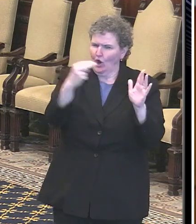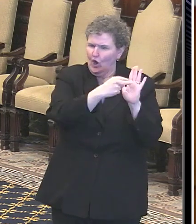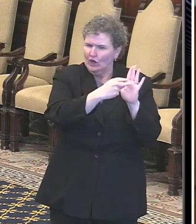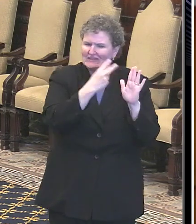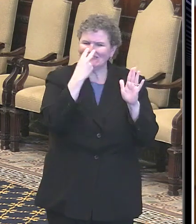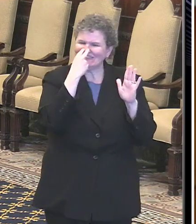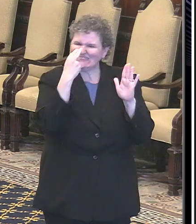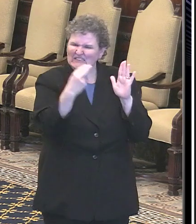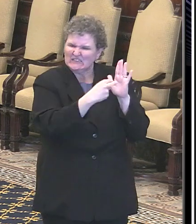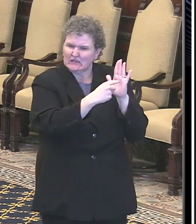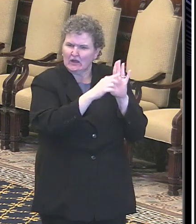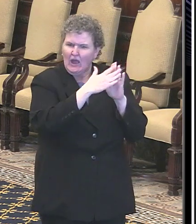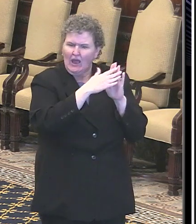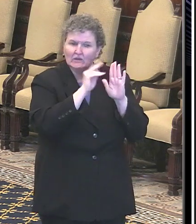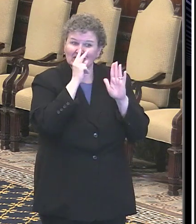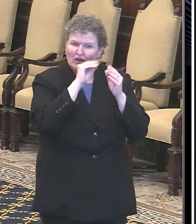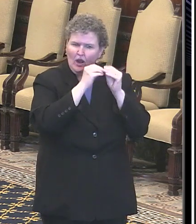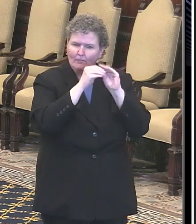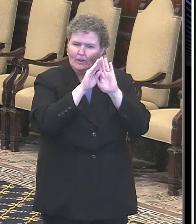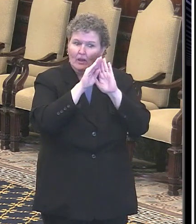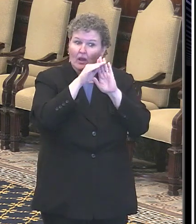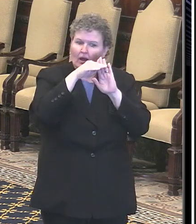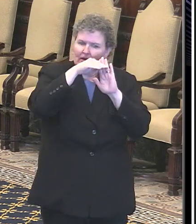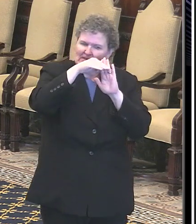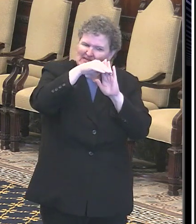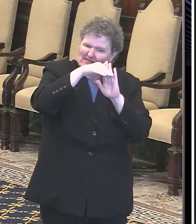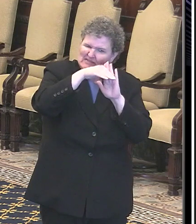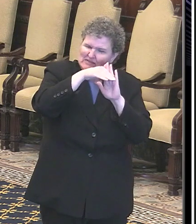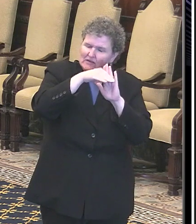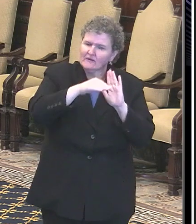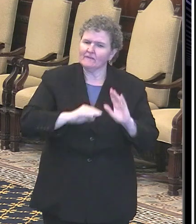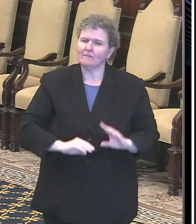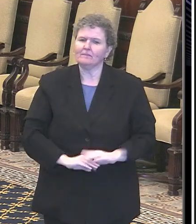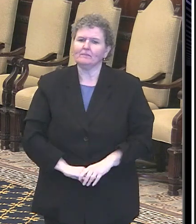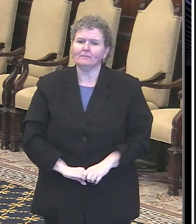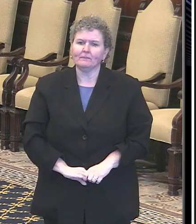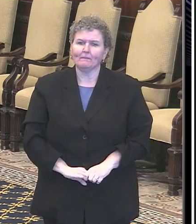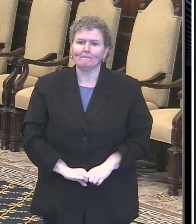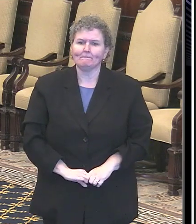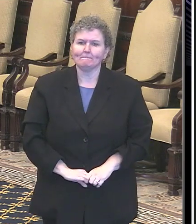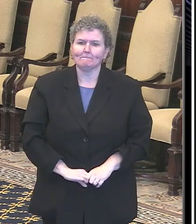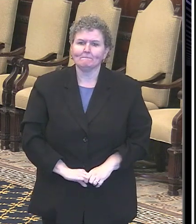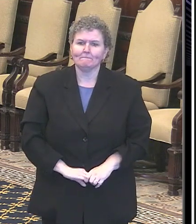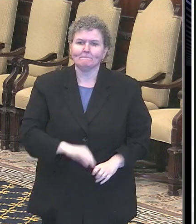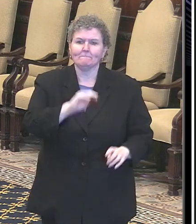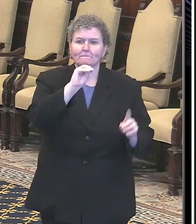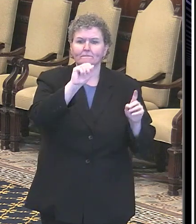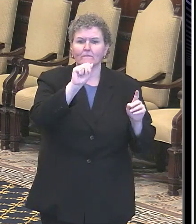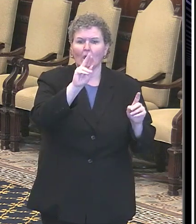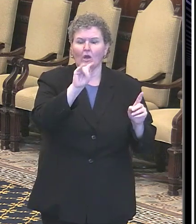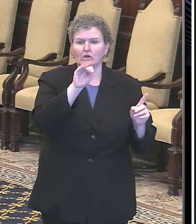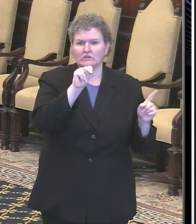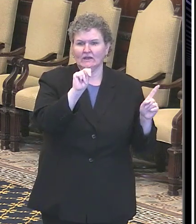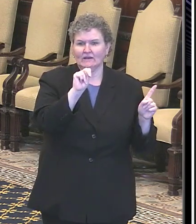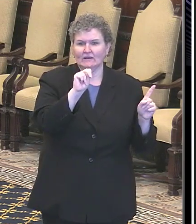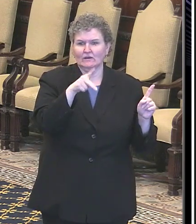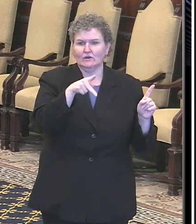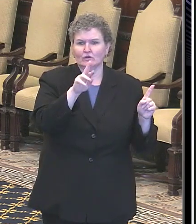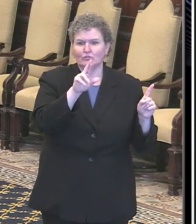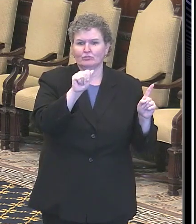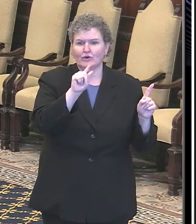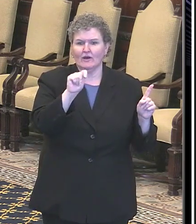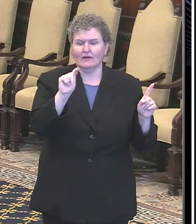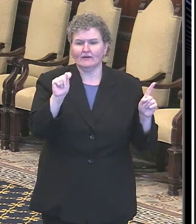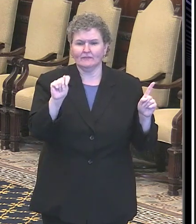count. Okay, thank you very much. Thank you, Natasha. Martin Pratt of Philly YB, and you're up next.